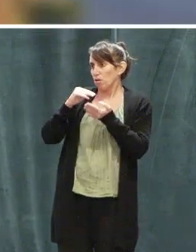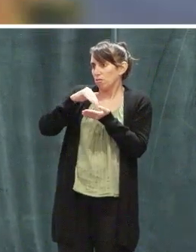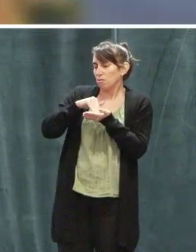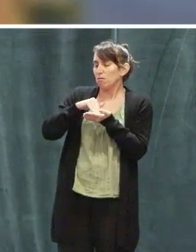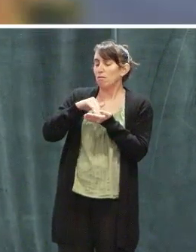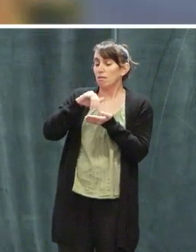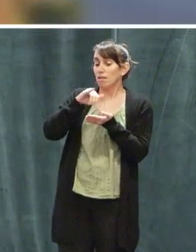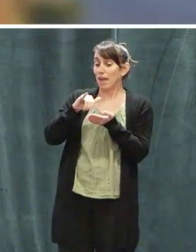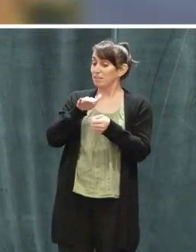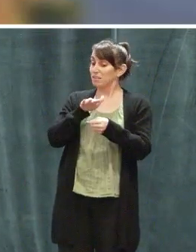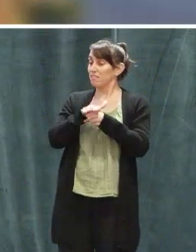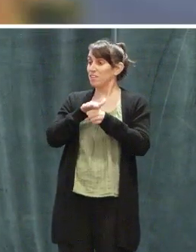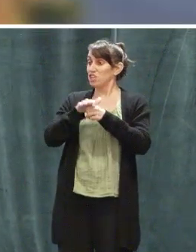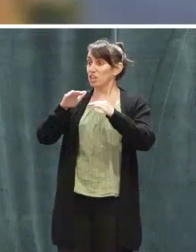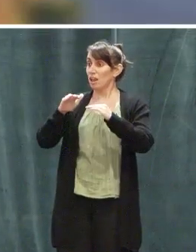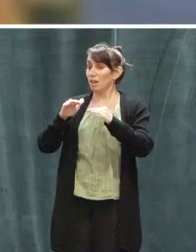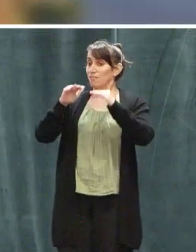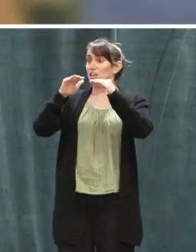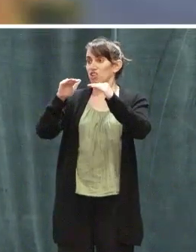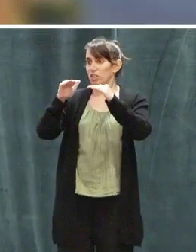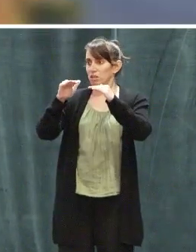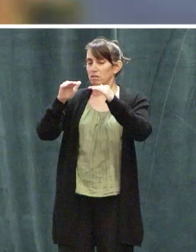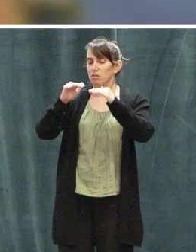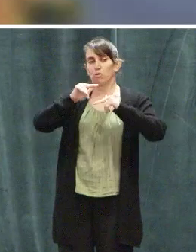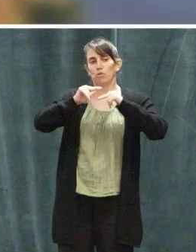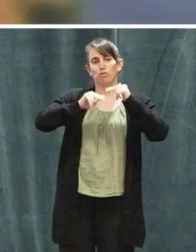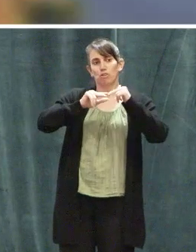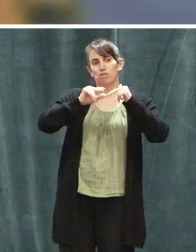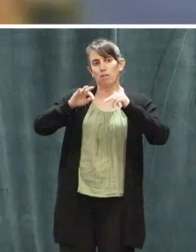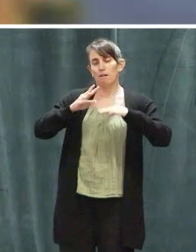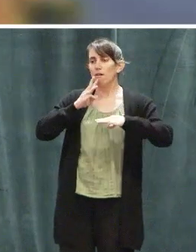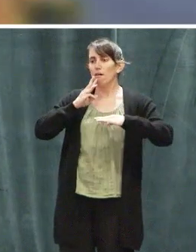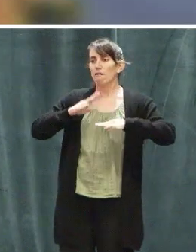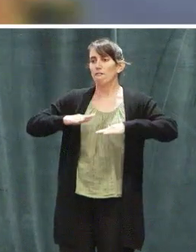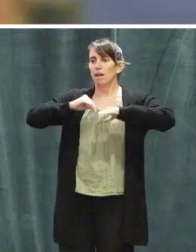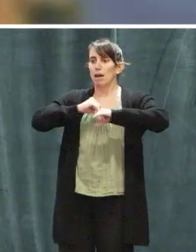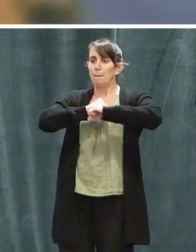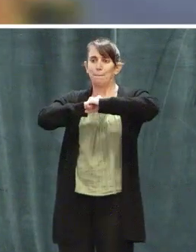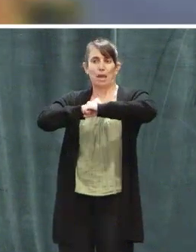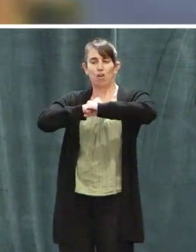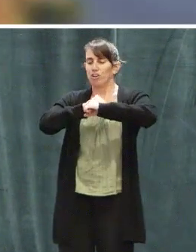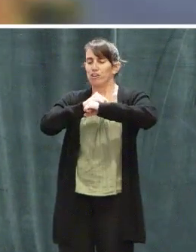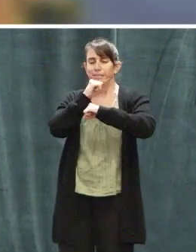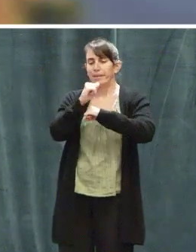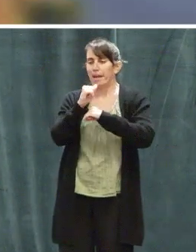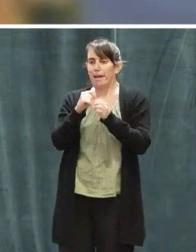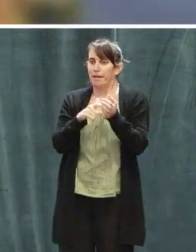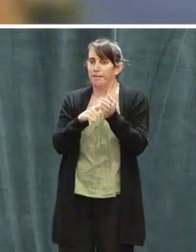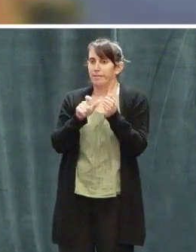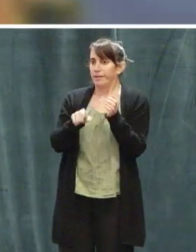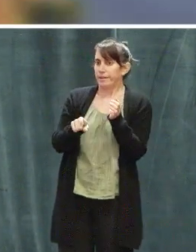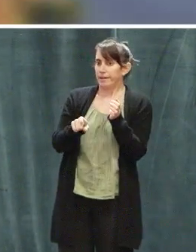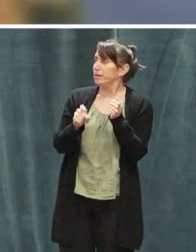a sufficient elevation that the construction of a flood barrier is not needed. So we have a